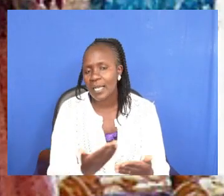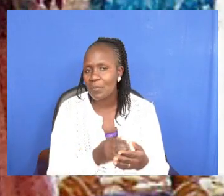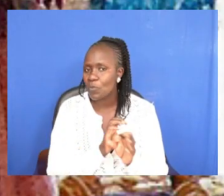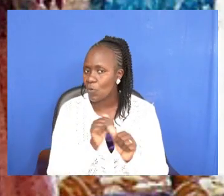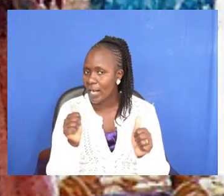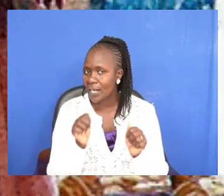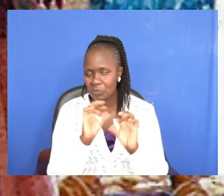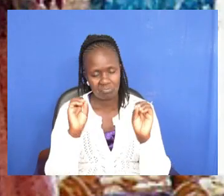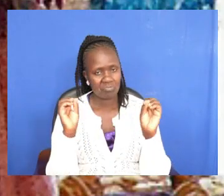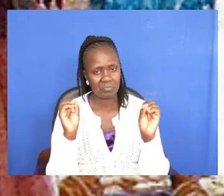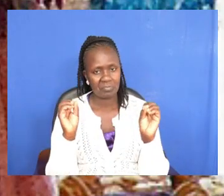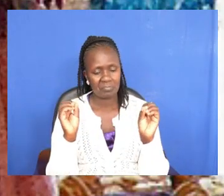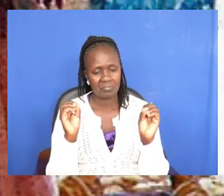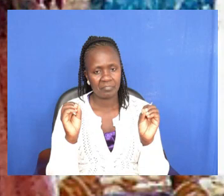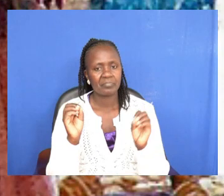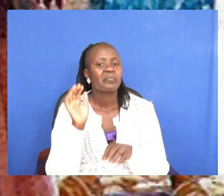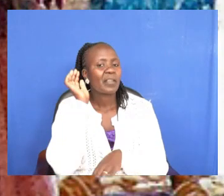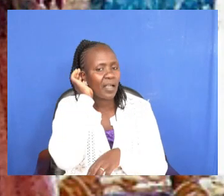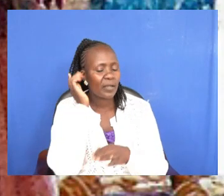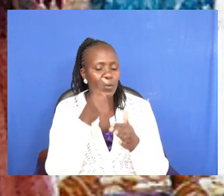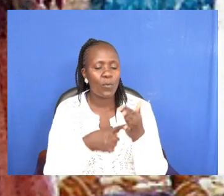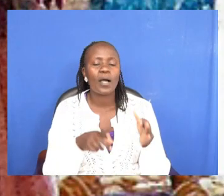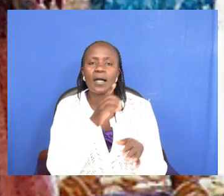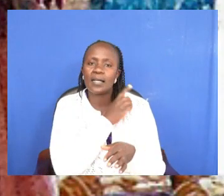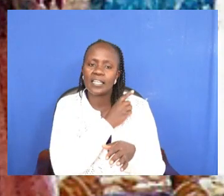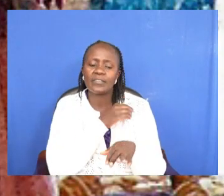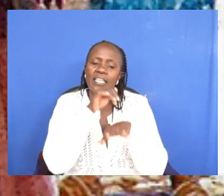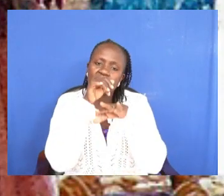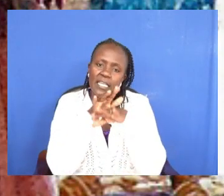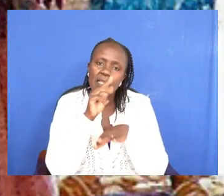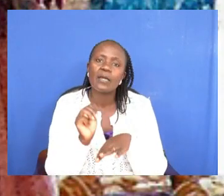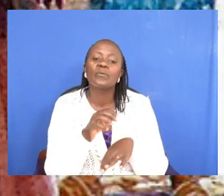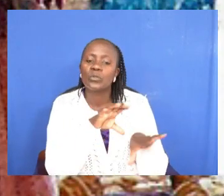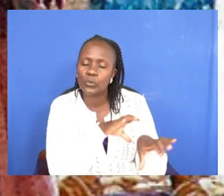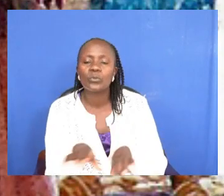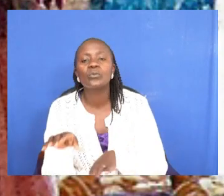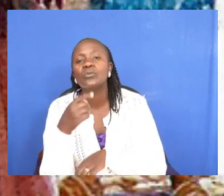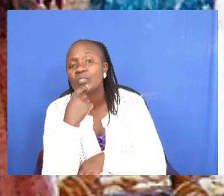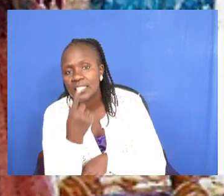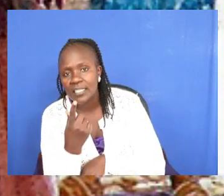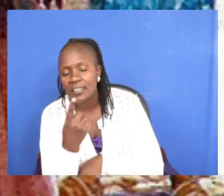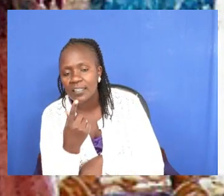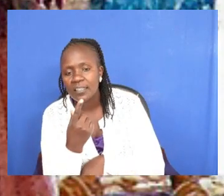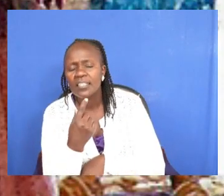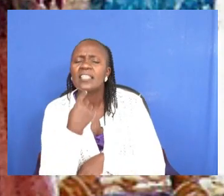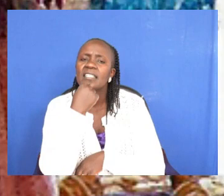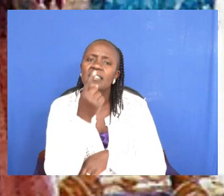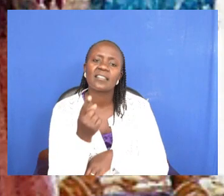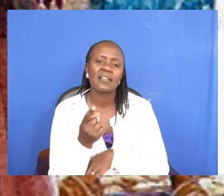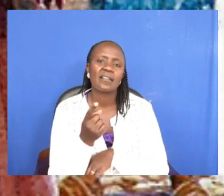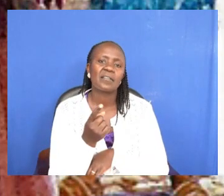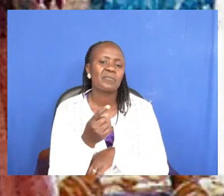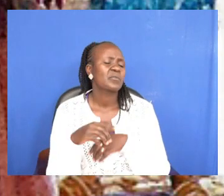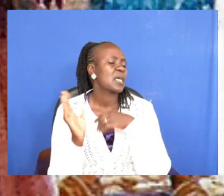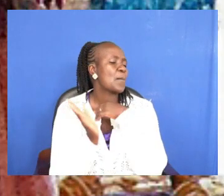well. He heard of what David had sent them to say, and Nabal responded with a lot